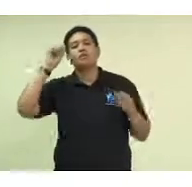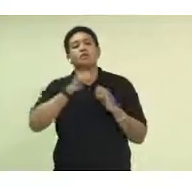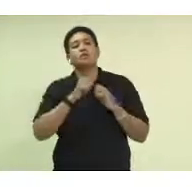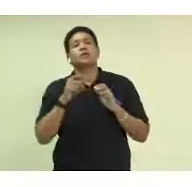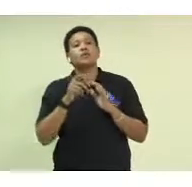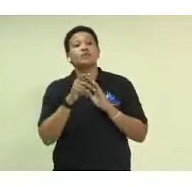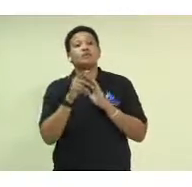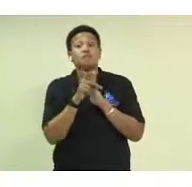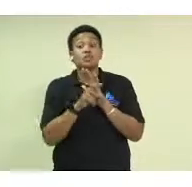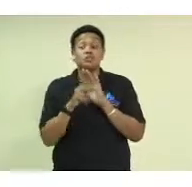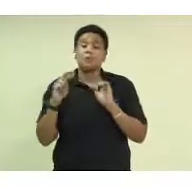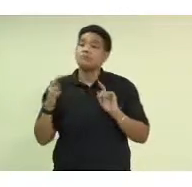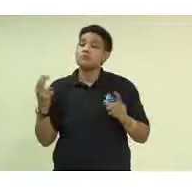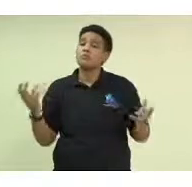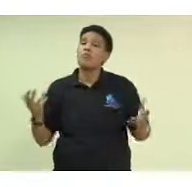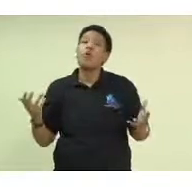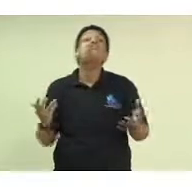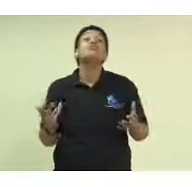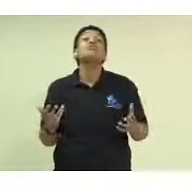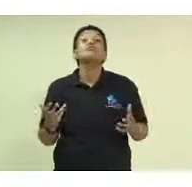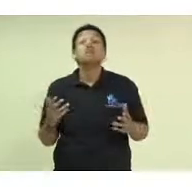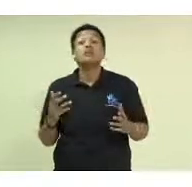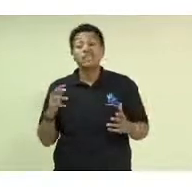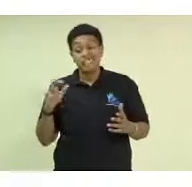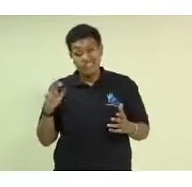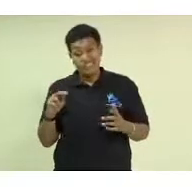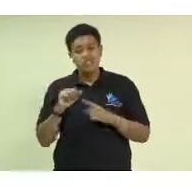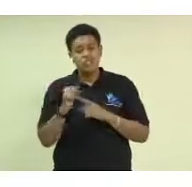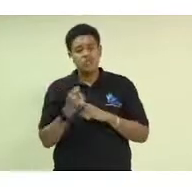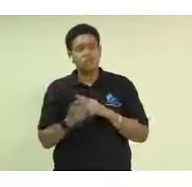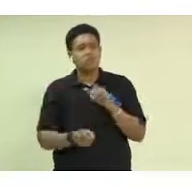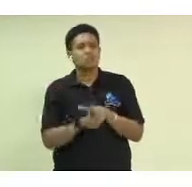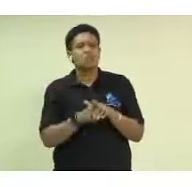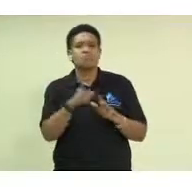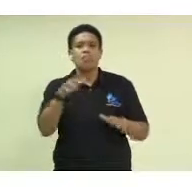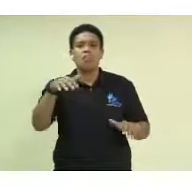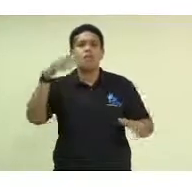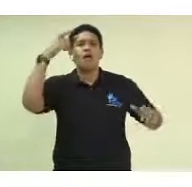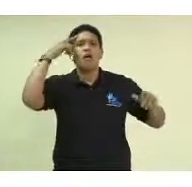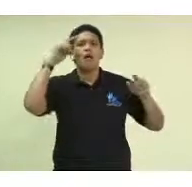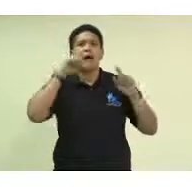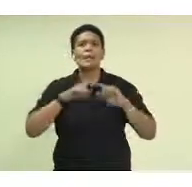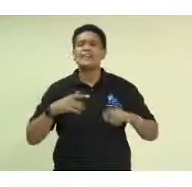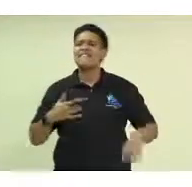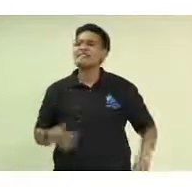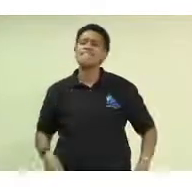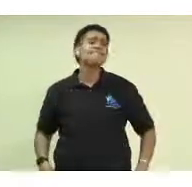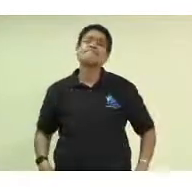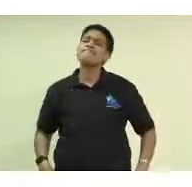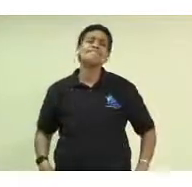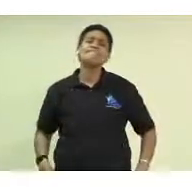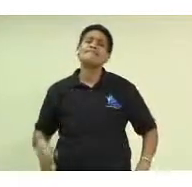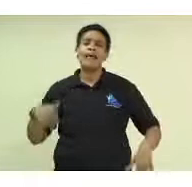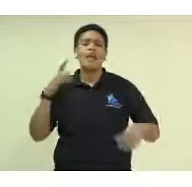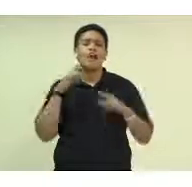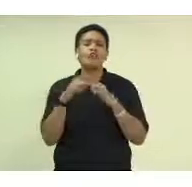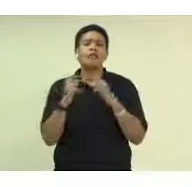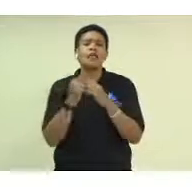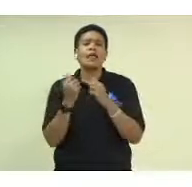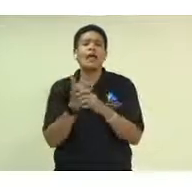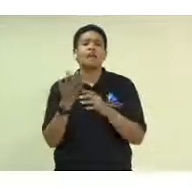being that even in cases where you may not agree with all that is being done or